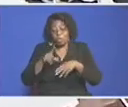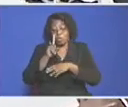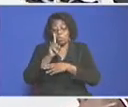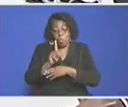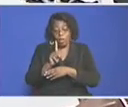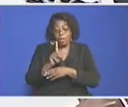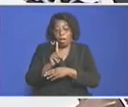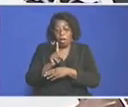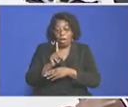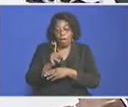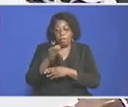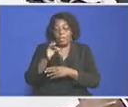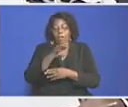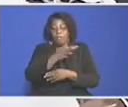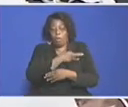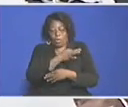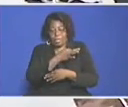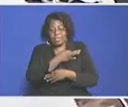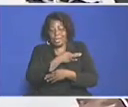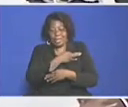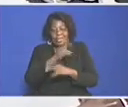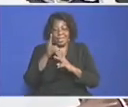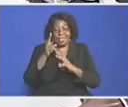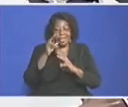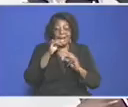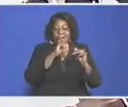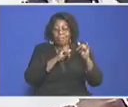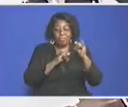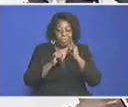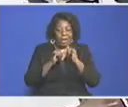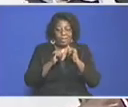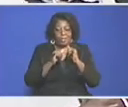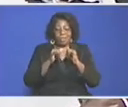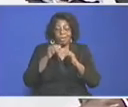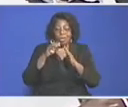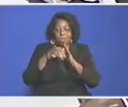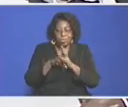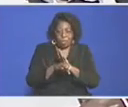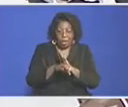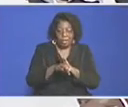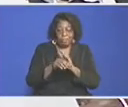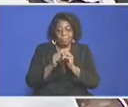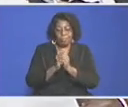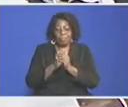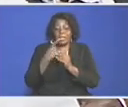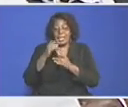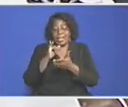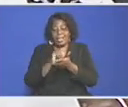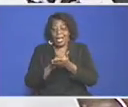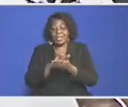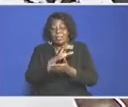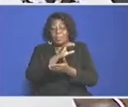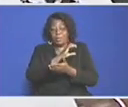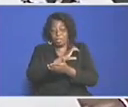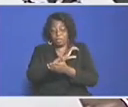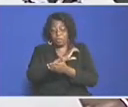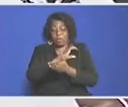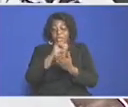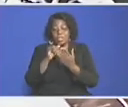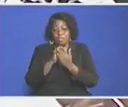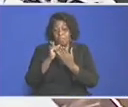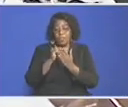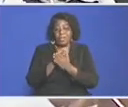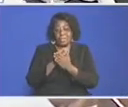of their campaign volunteers in a violent crime. He concluded that the very capable Royal Bahamas Police Force is